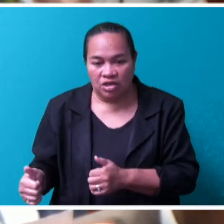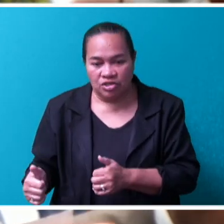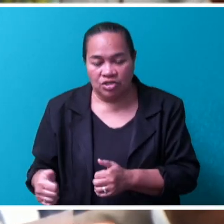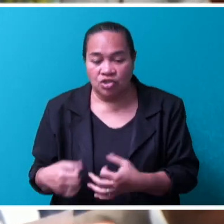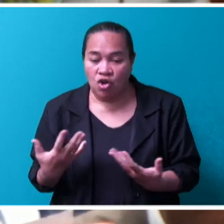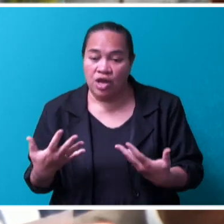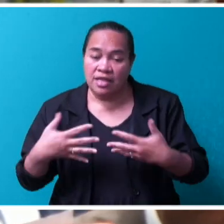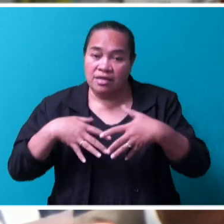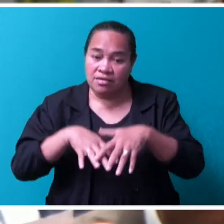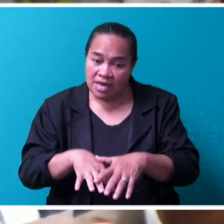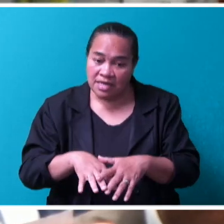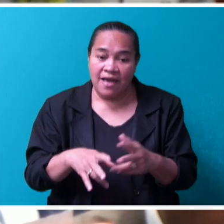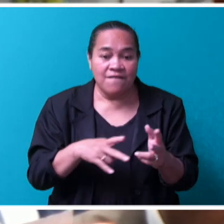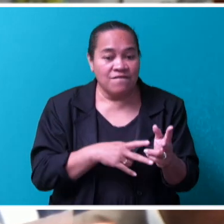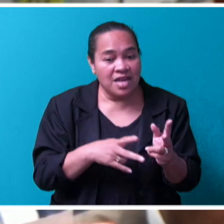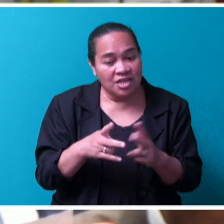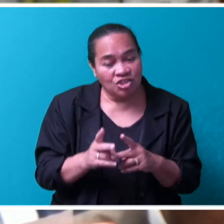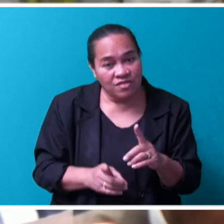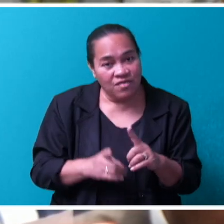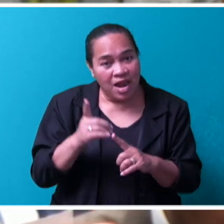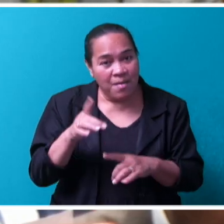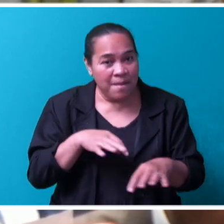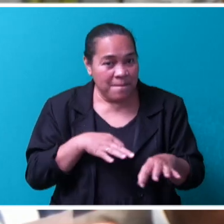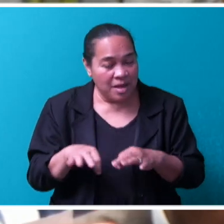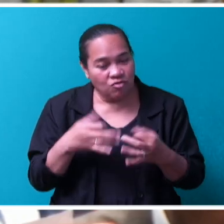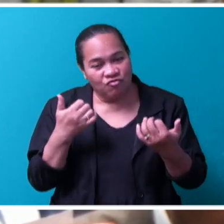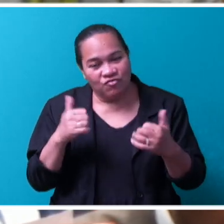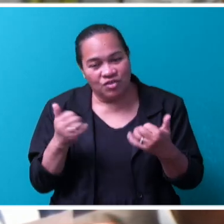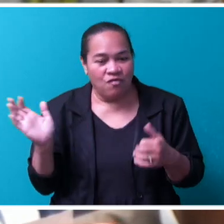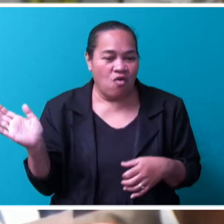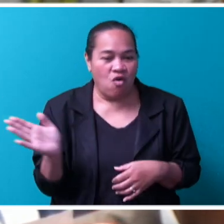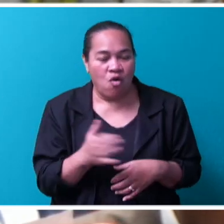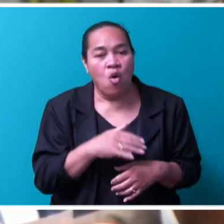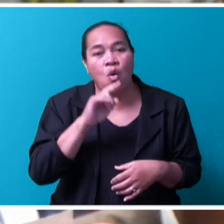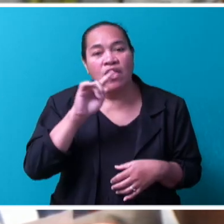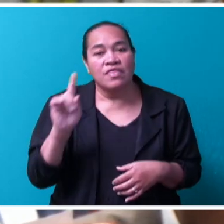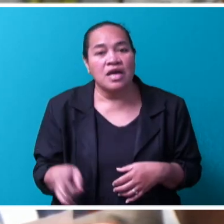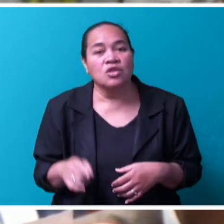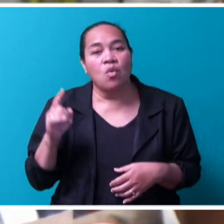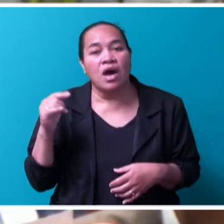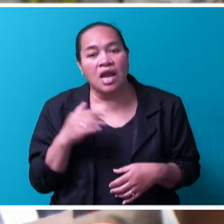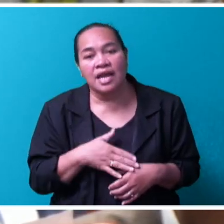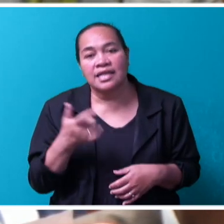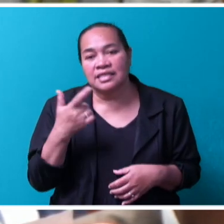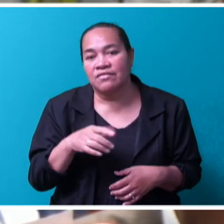Integrated village development plans were completed for all the 1,173